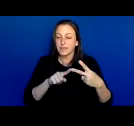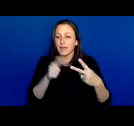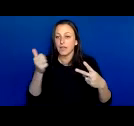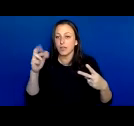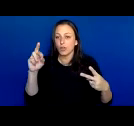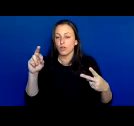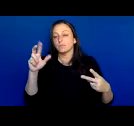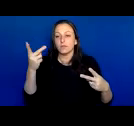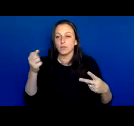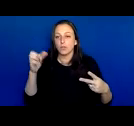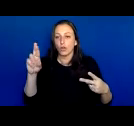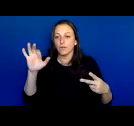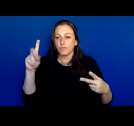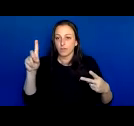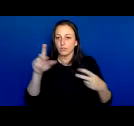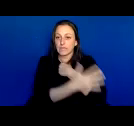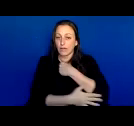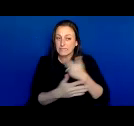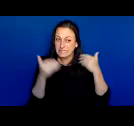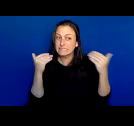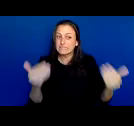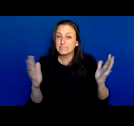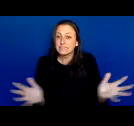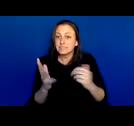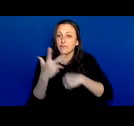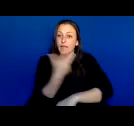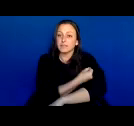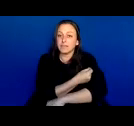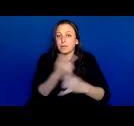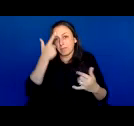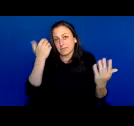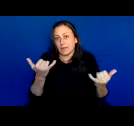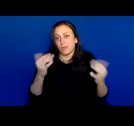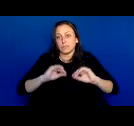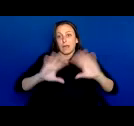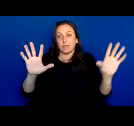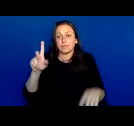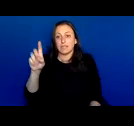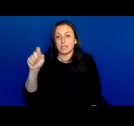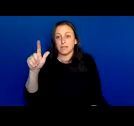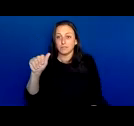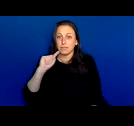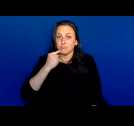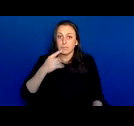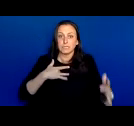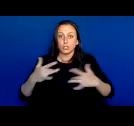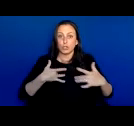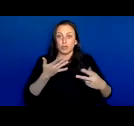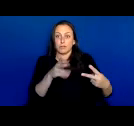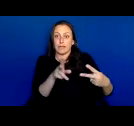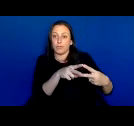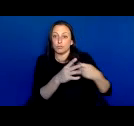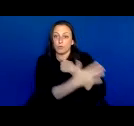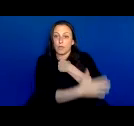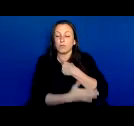now that it's evident that the Delta variant is such a concern there? And of the data that you